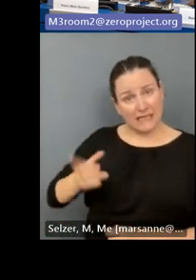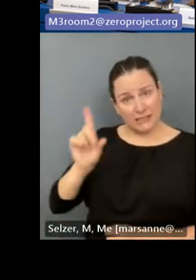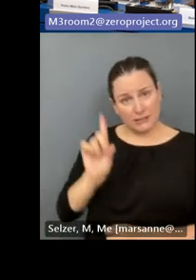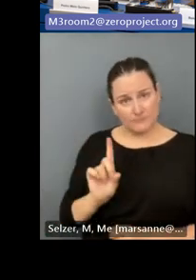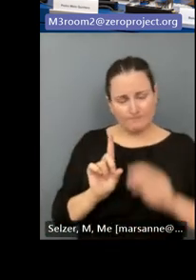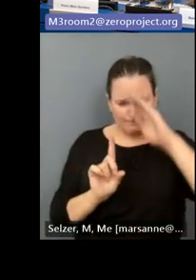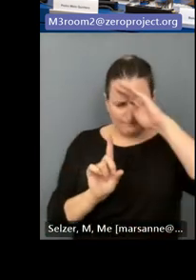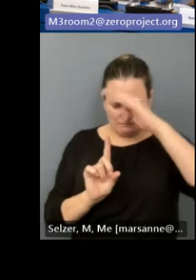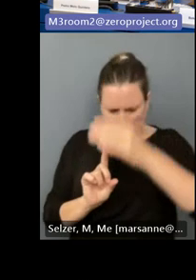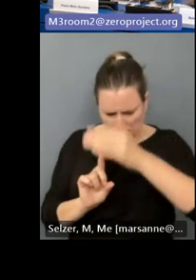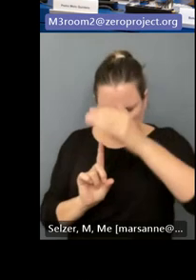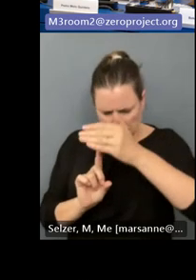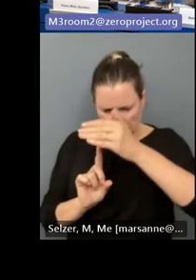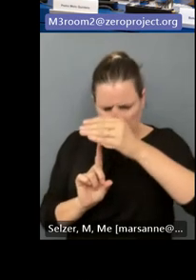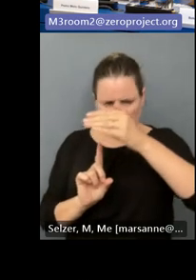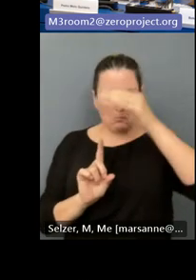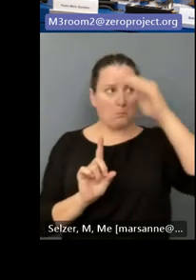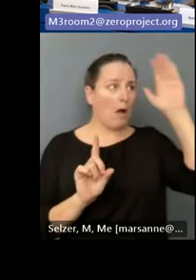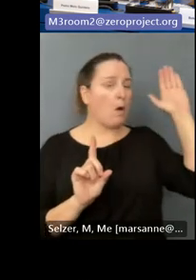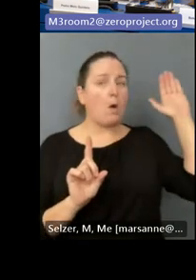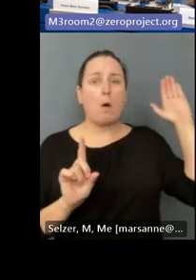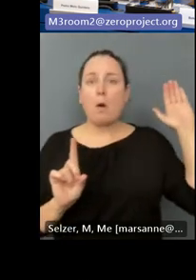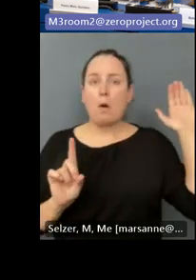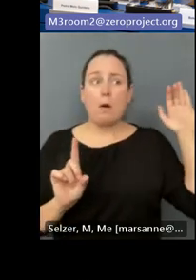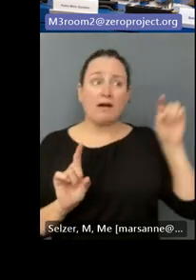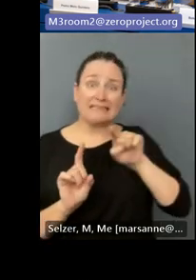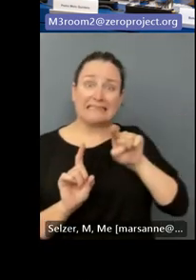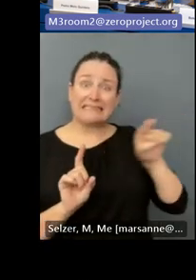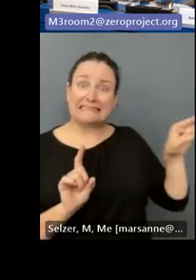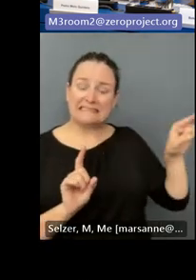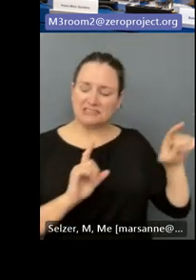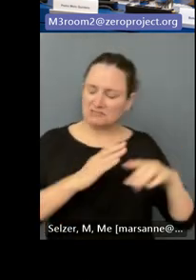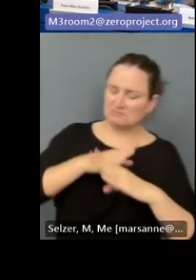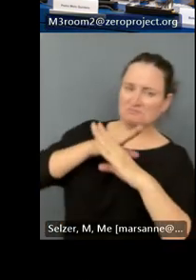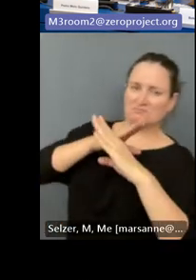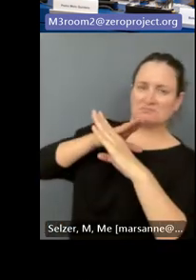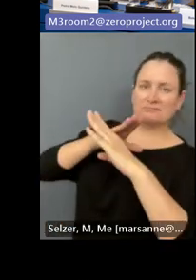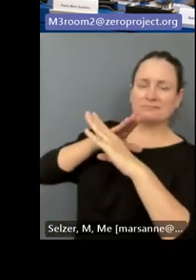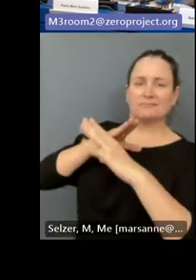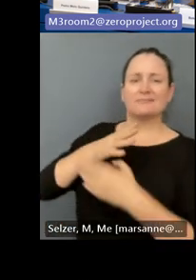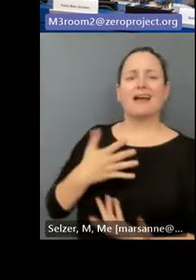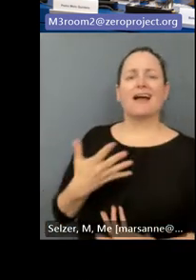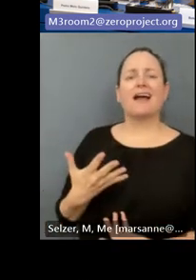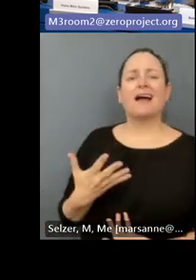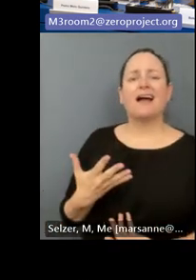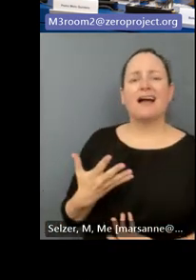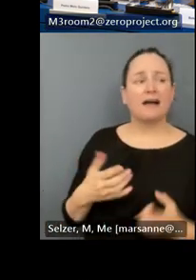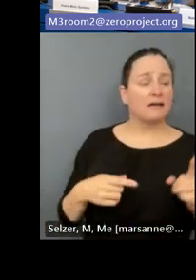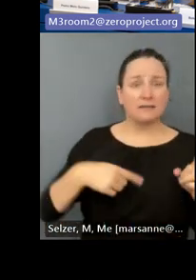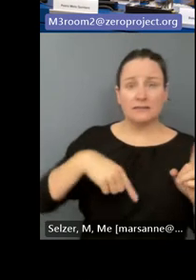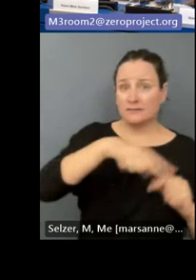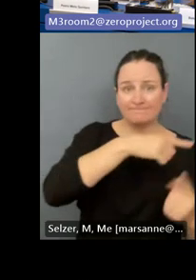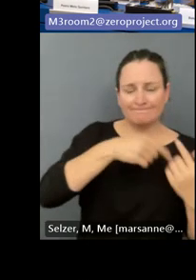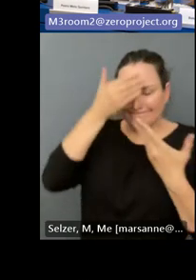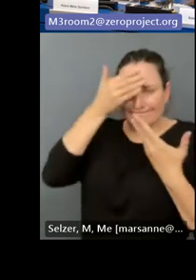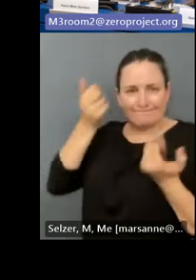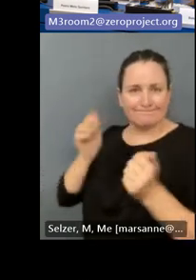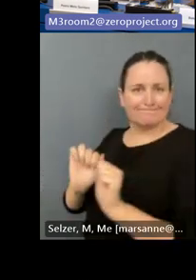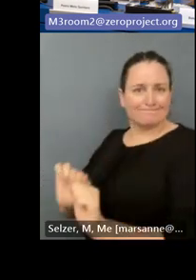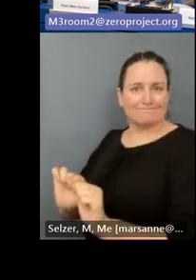society in which everyone rejects these people and isolates them. We faced fear,